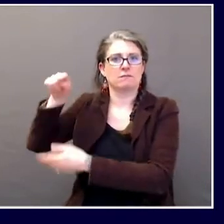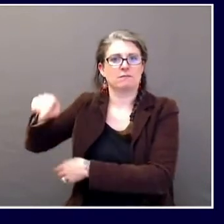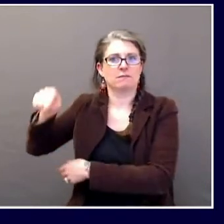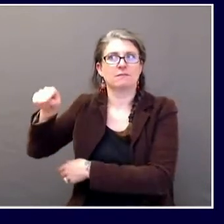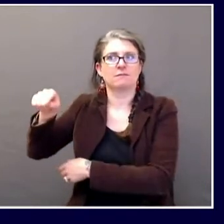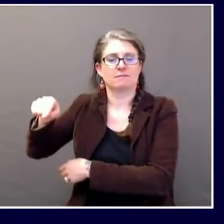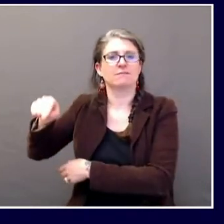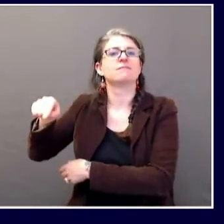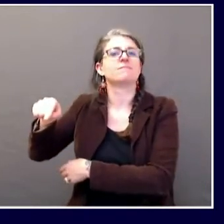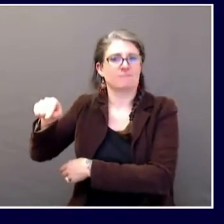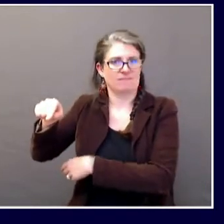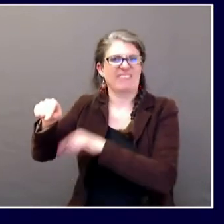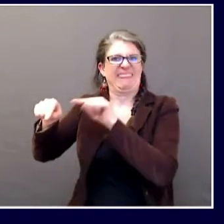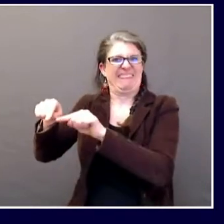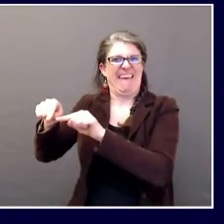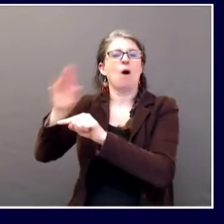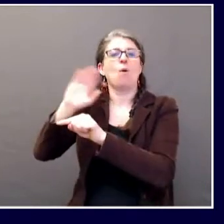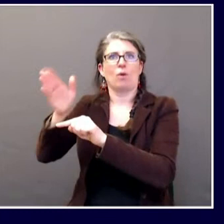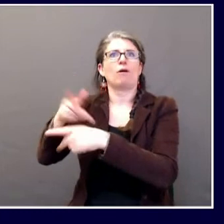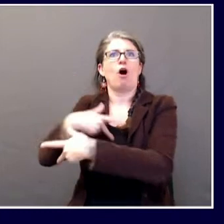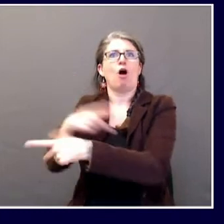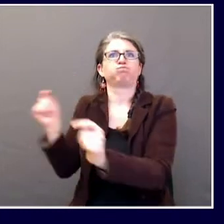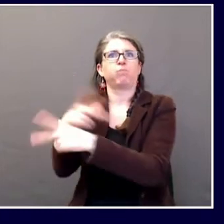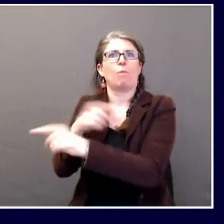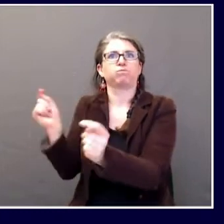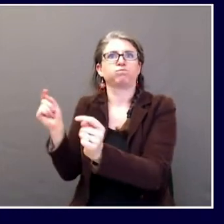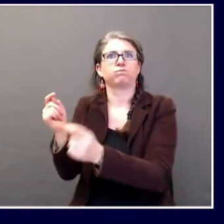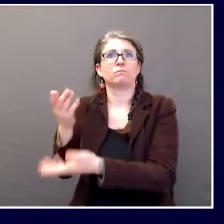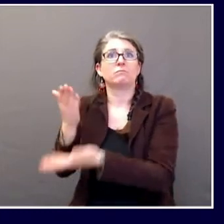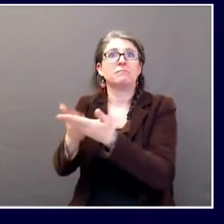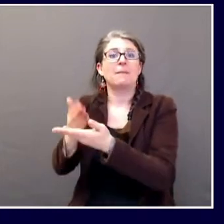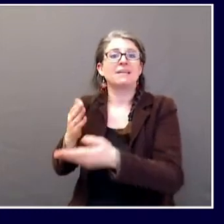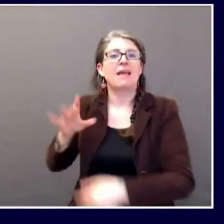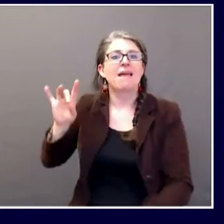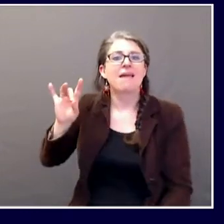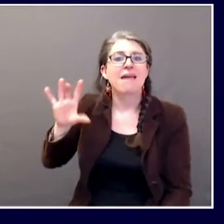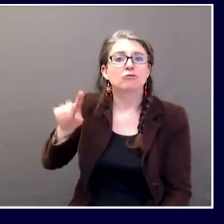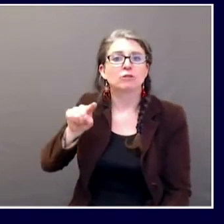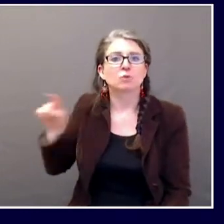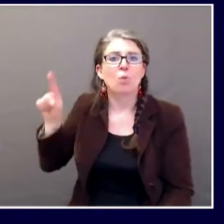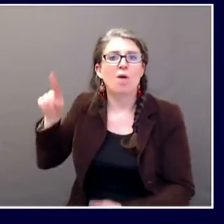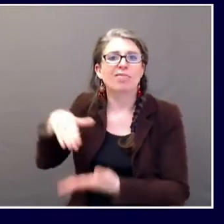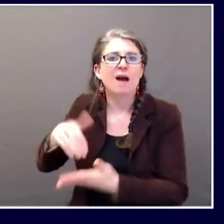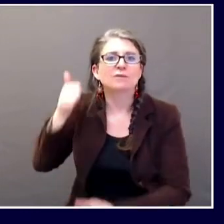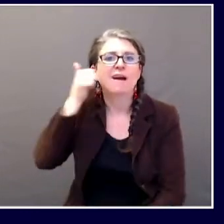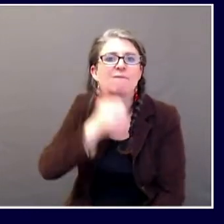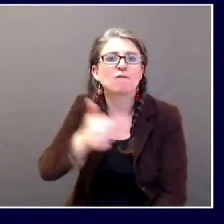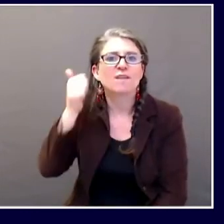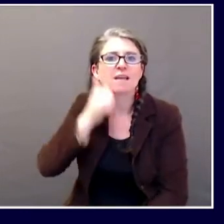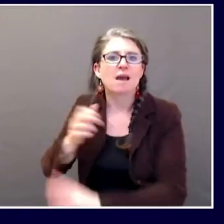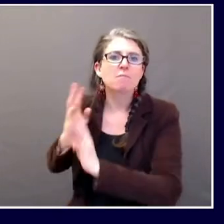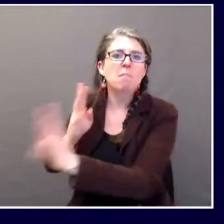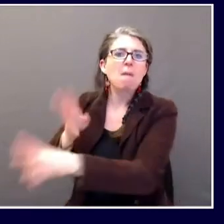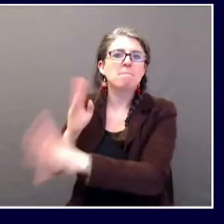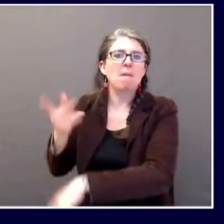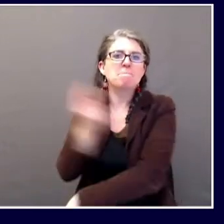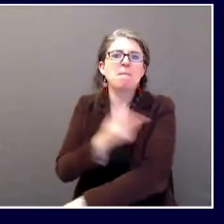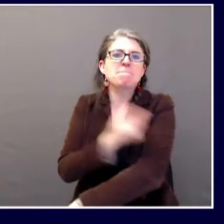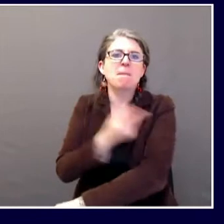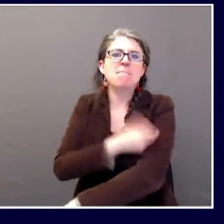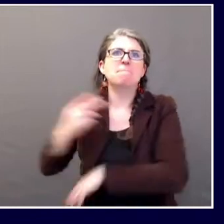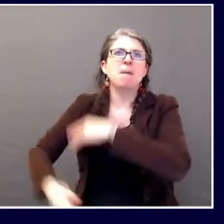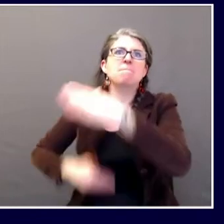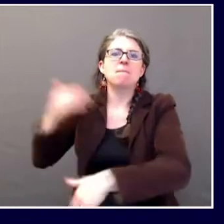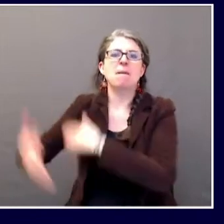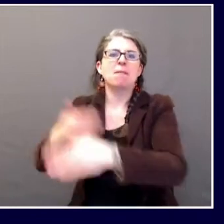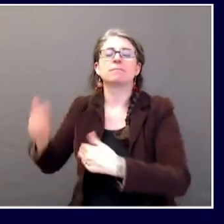be a significant leap forward for the folks in York County as well. That process is still underway. So